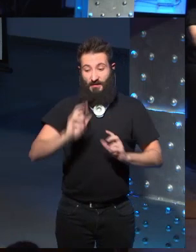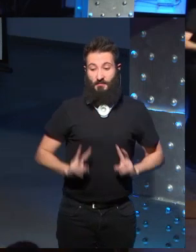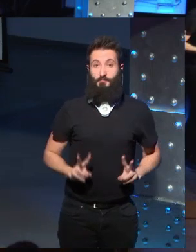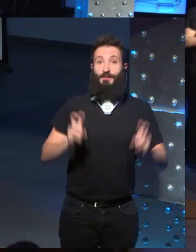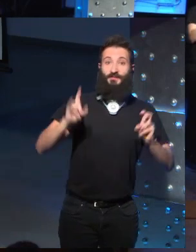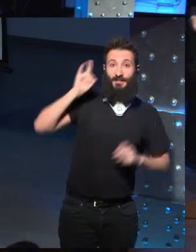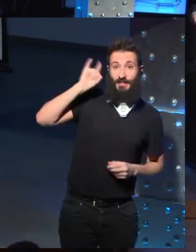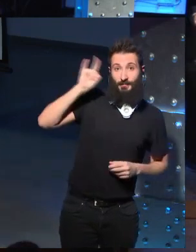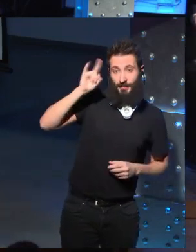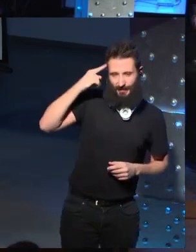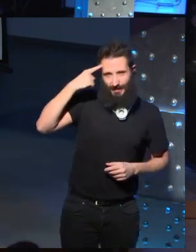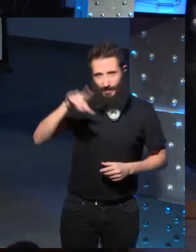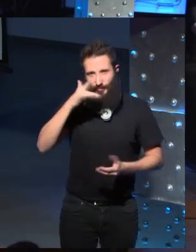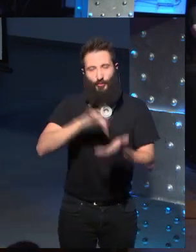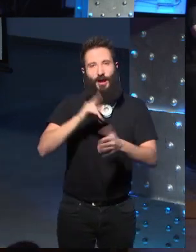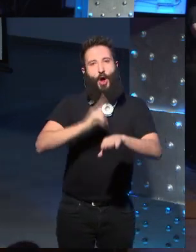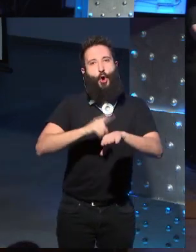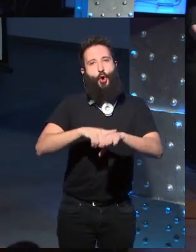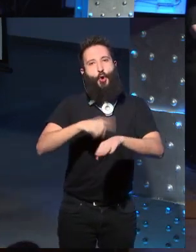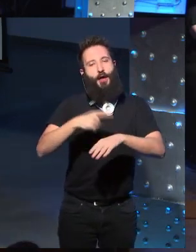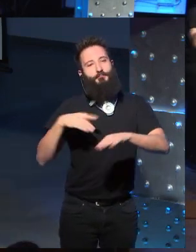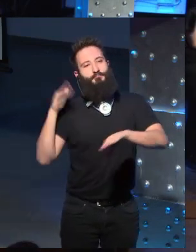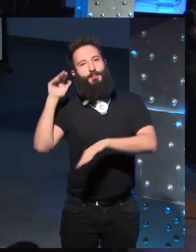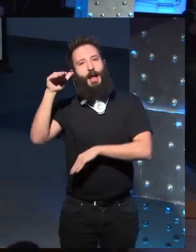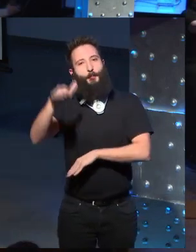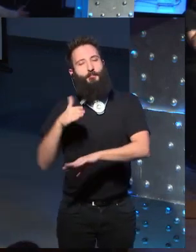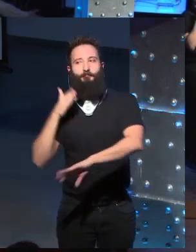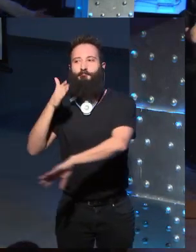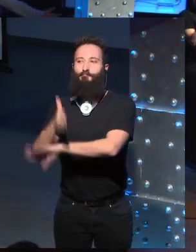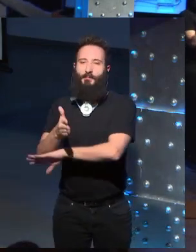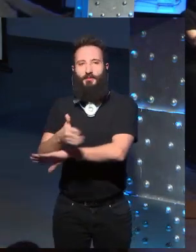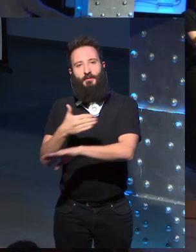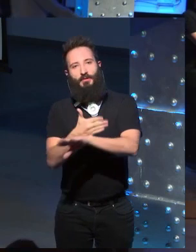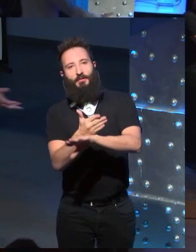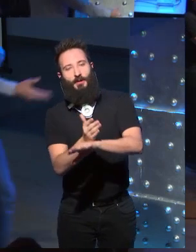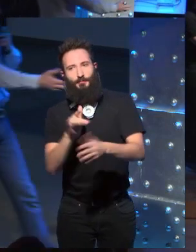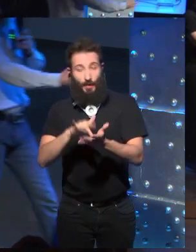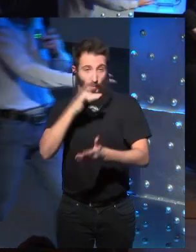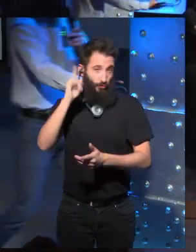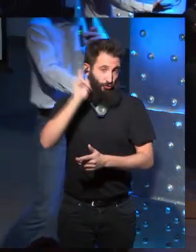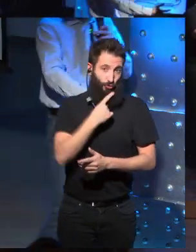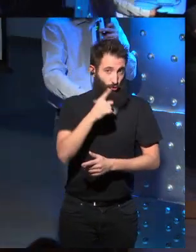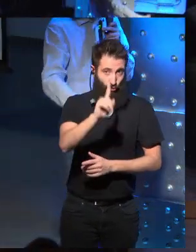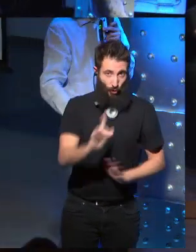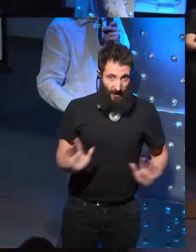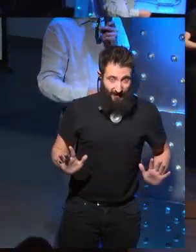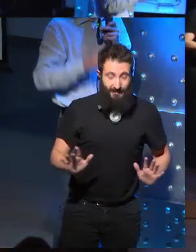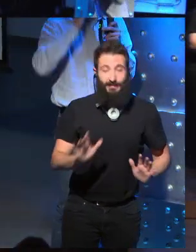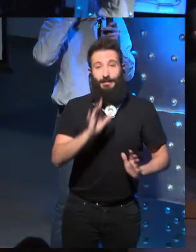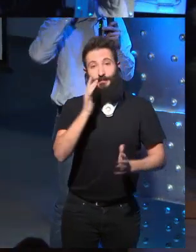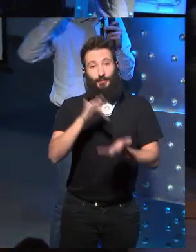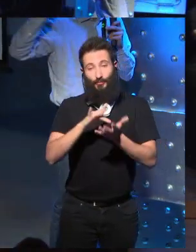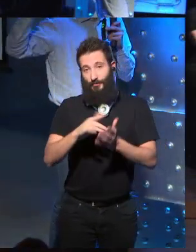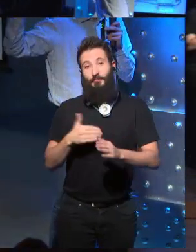hours later you're back in the countryside, assuming you're not deaf, you can walk to the